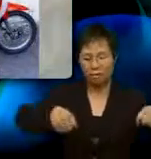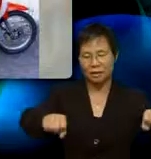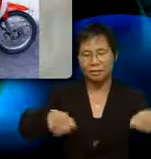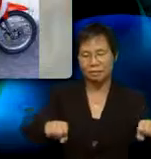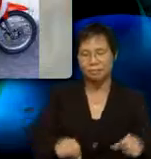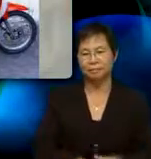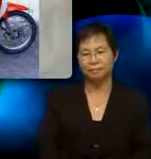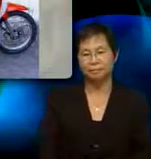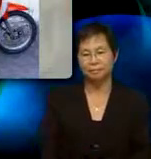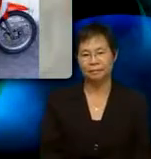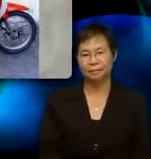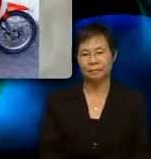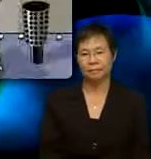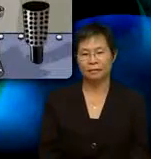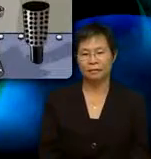motorcycle,